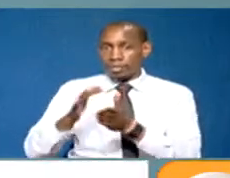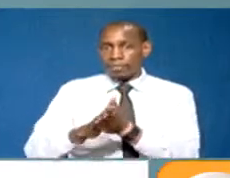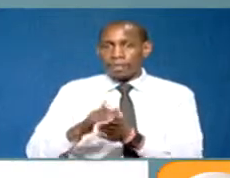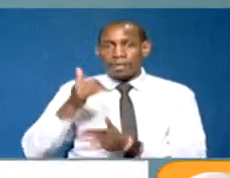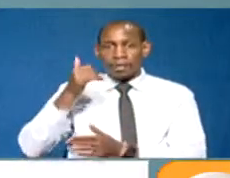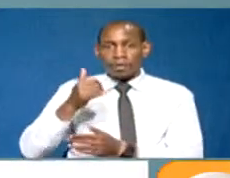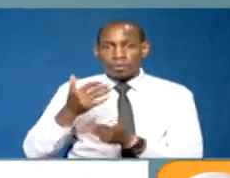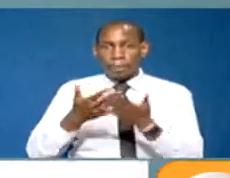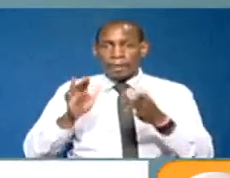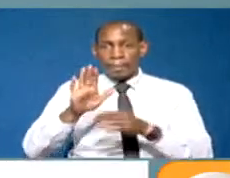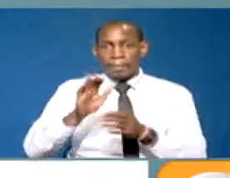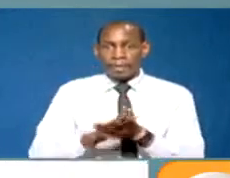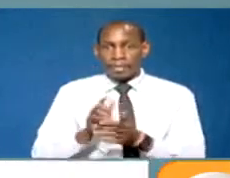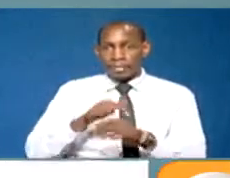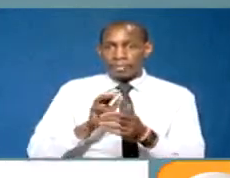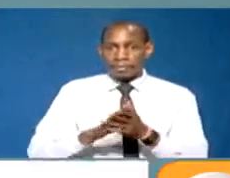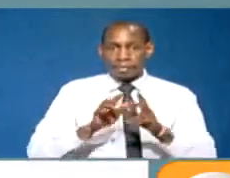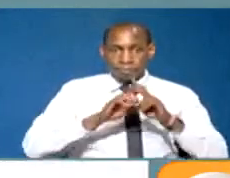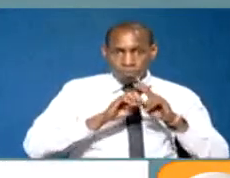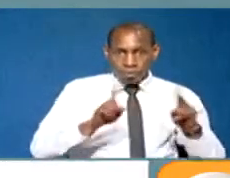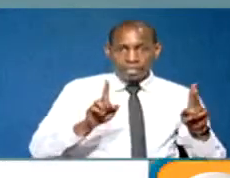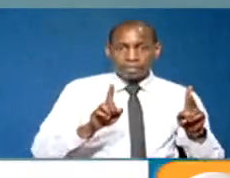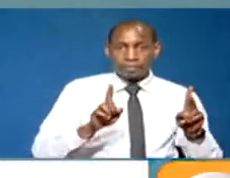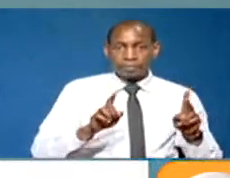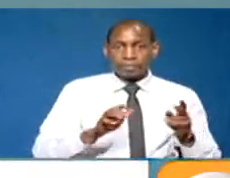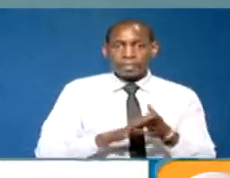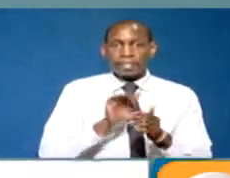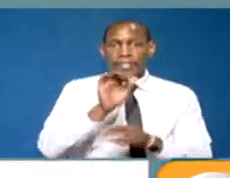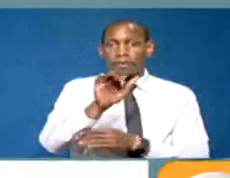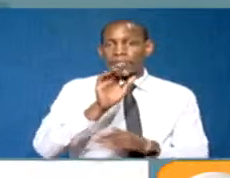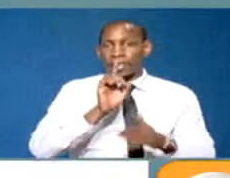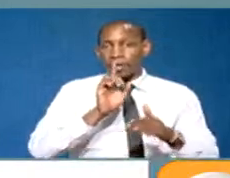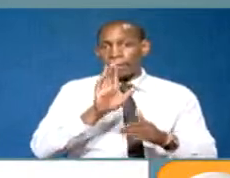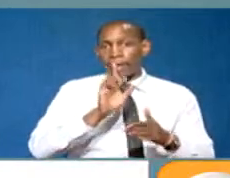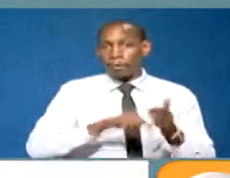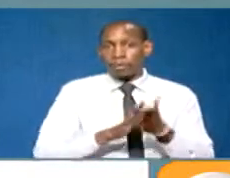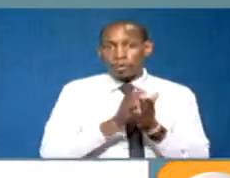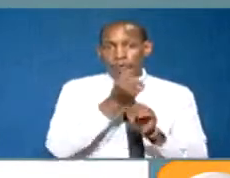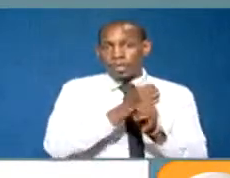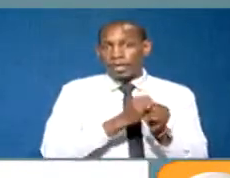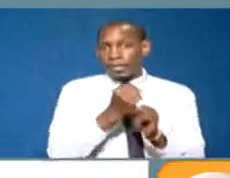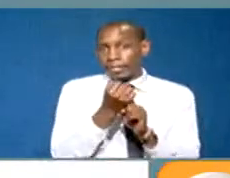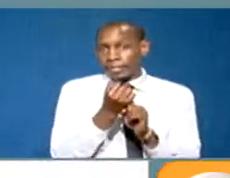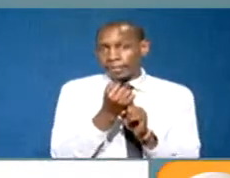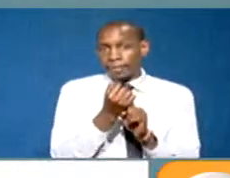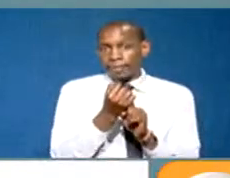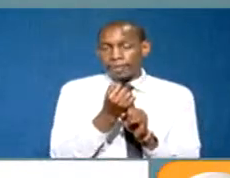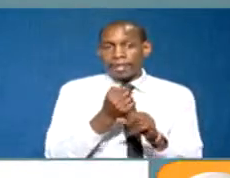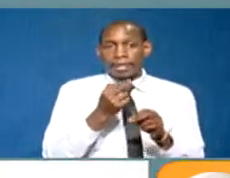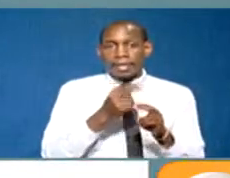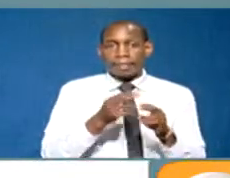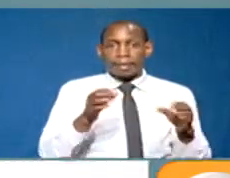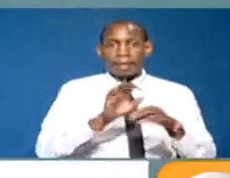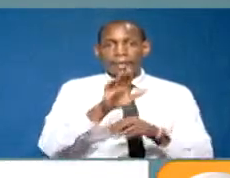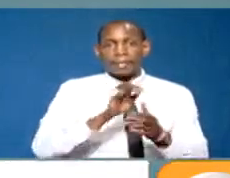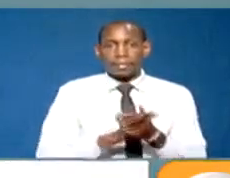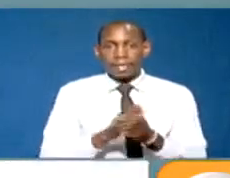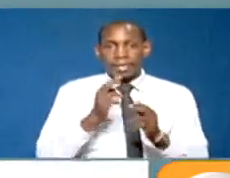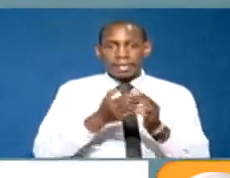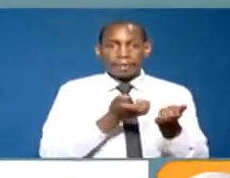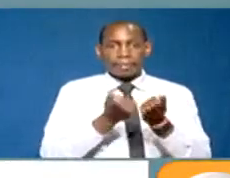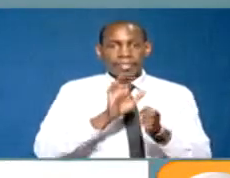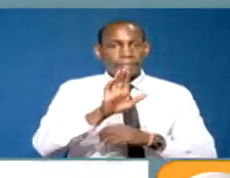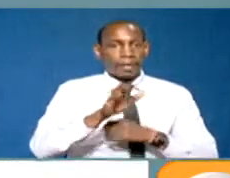using. So when you click on Get Started, one of the things that it will ask you is to create the name of your company or the name of your